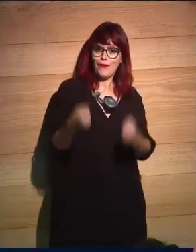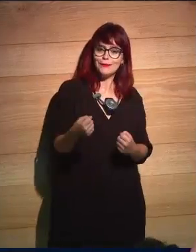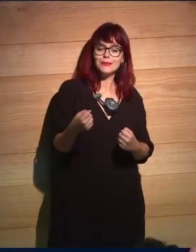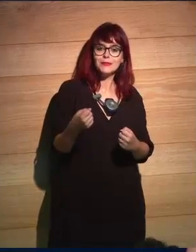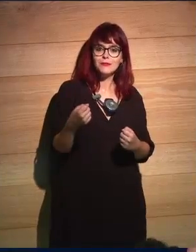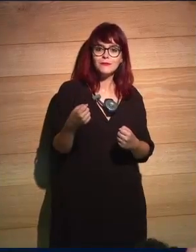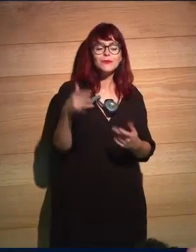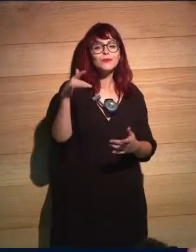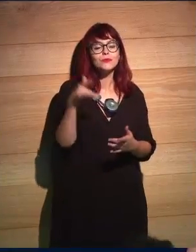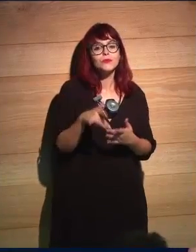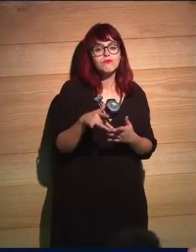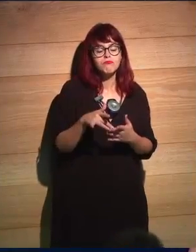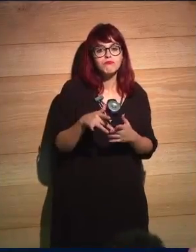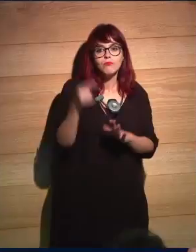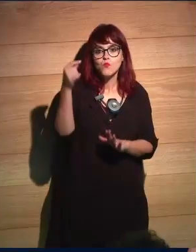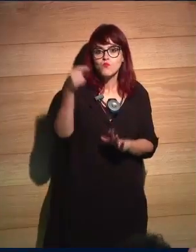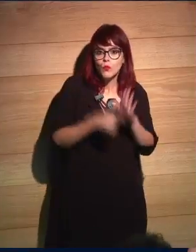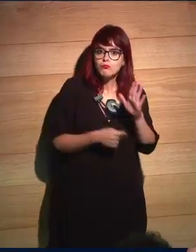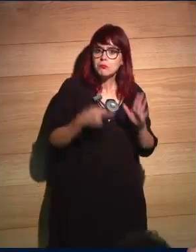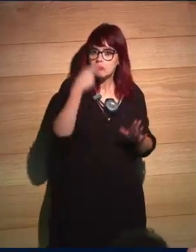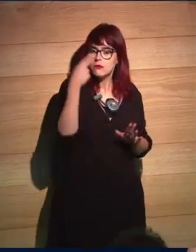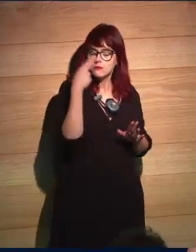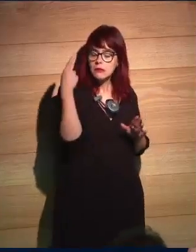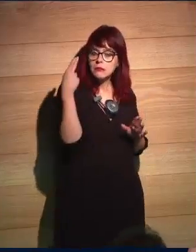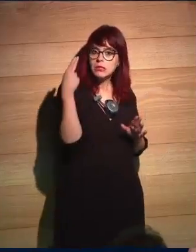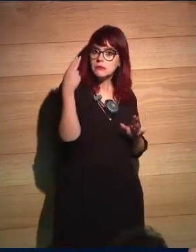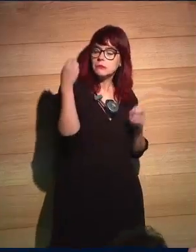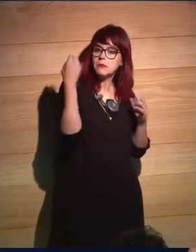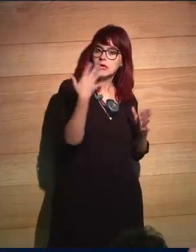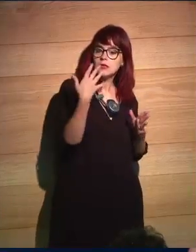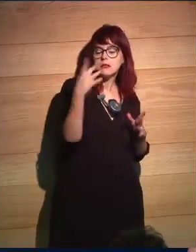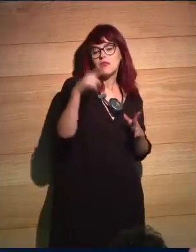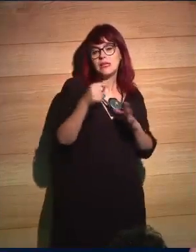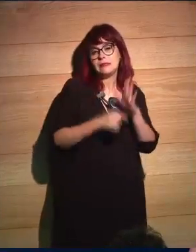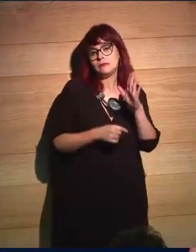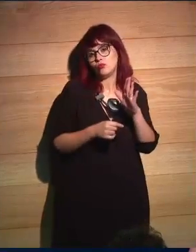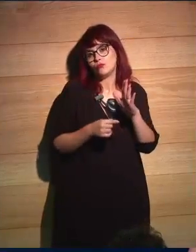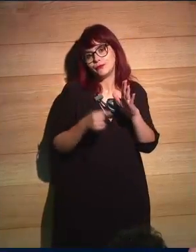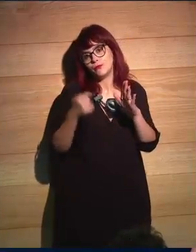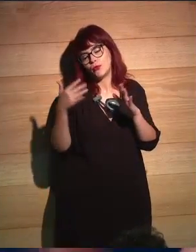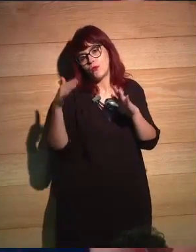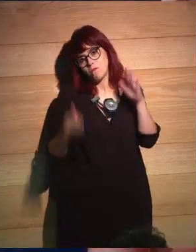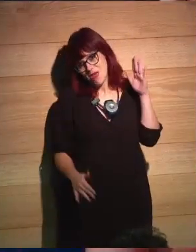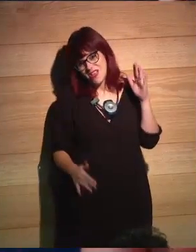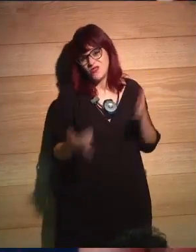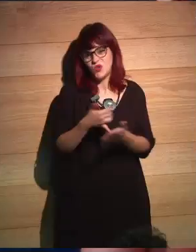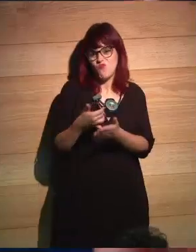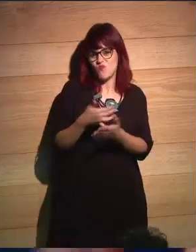a great social commitment that has had some important aspects to it, and also there were